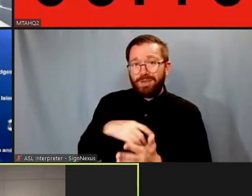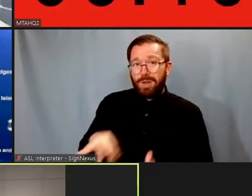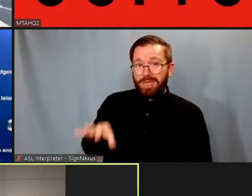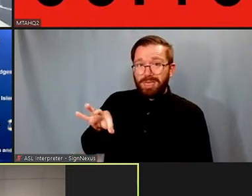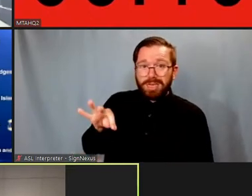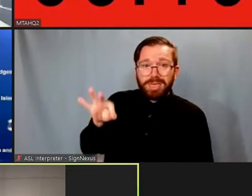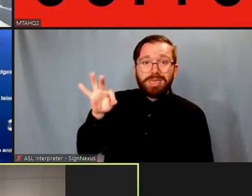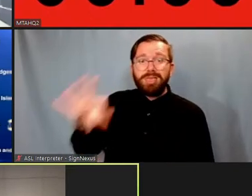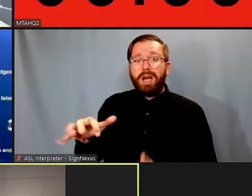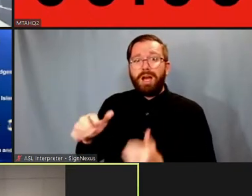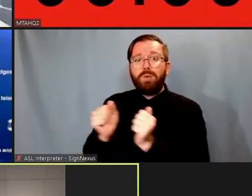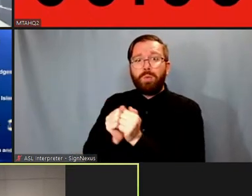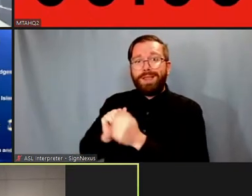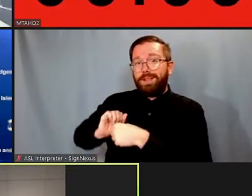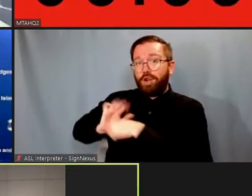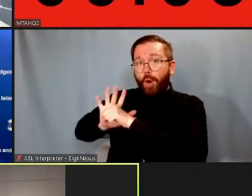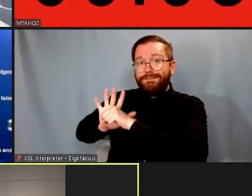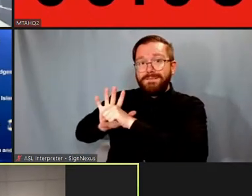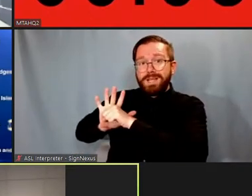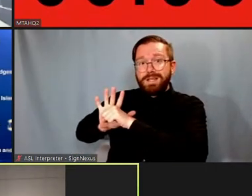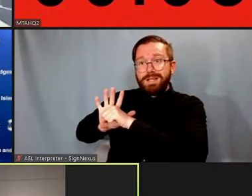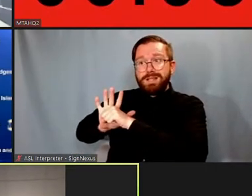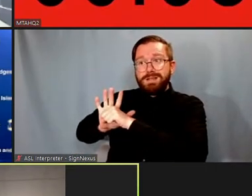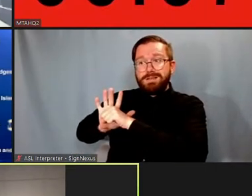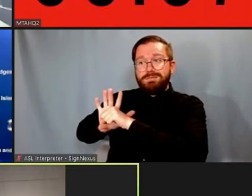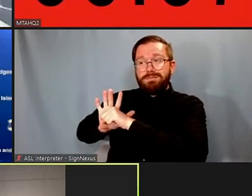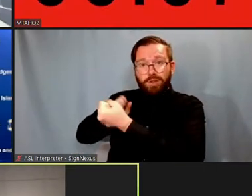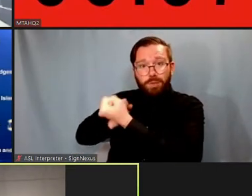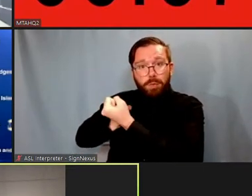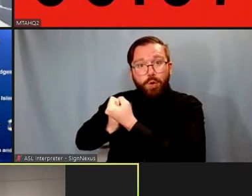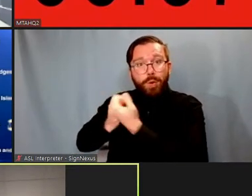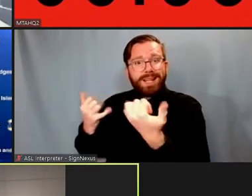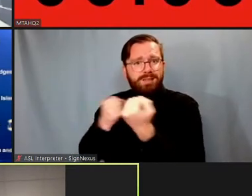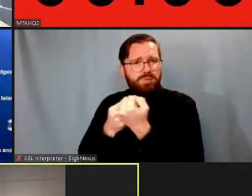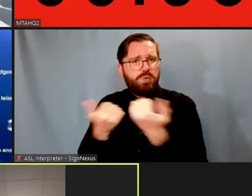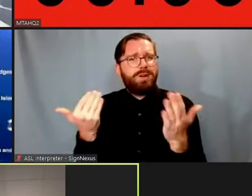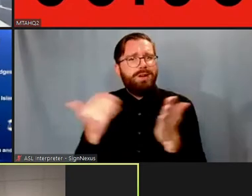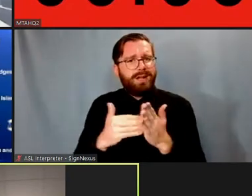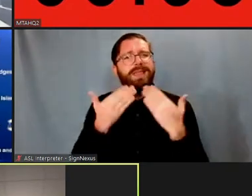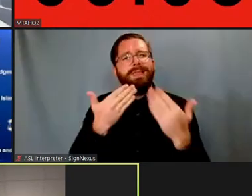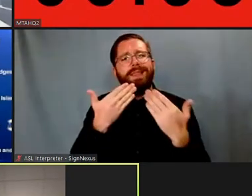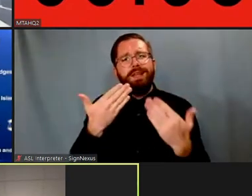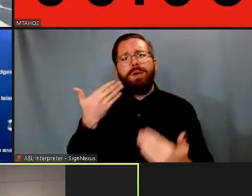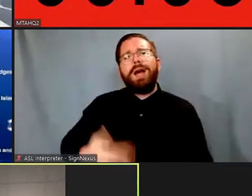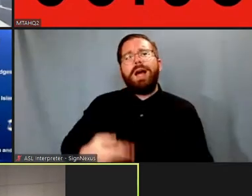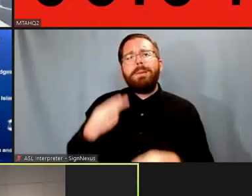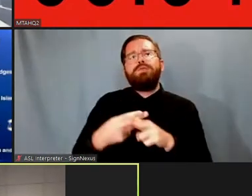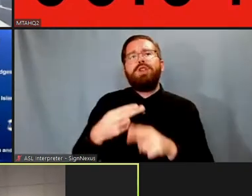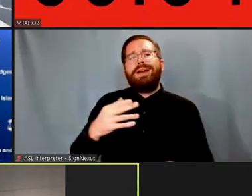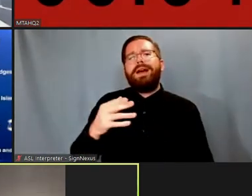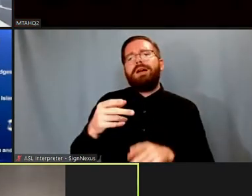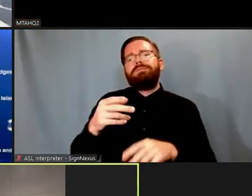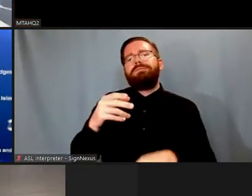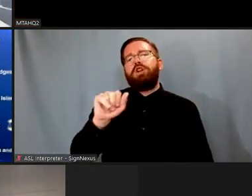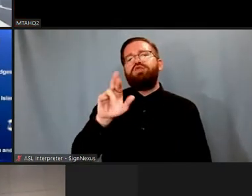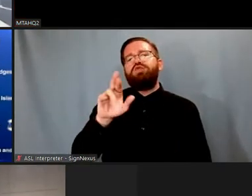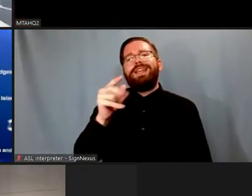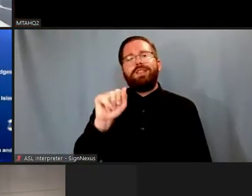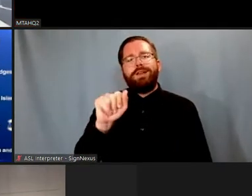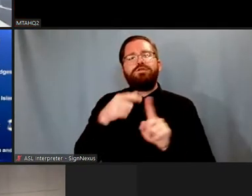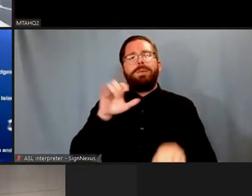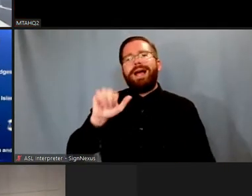the pandemic we should be given the same respect back thank you my name is arifa tramizi i'm from idg thank